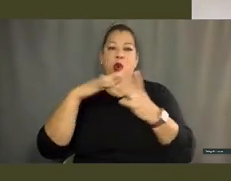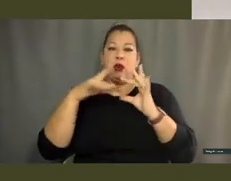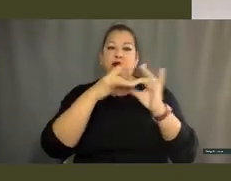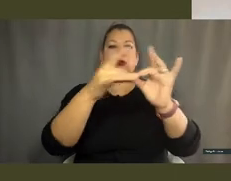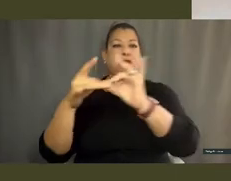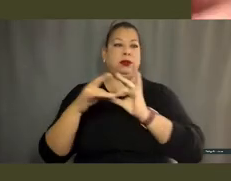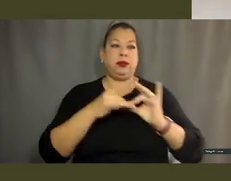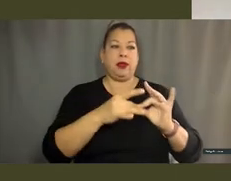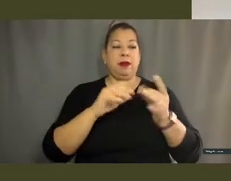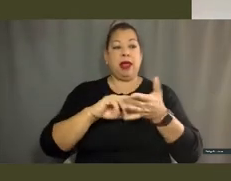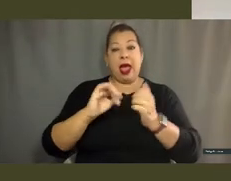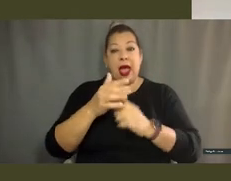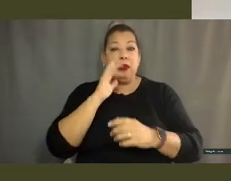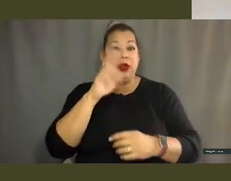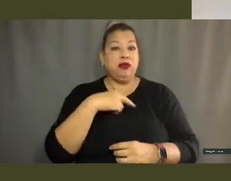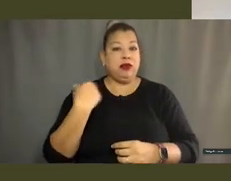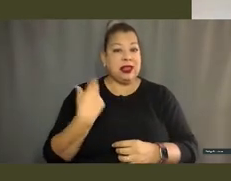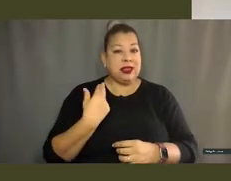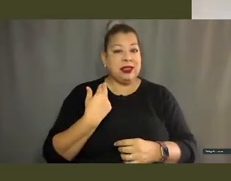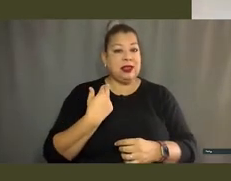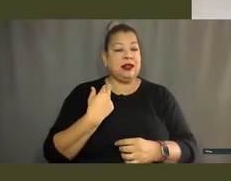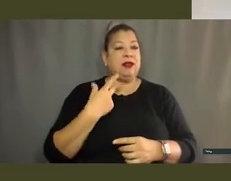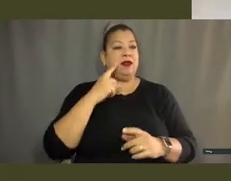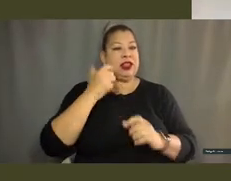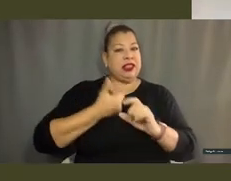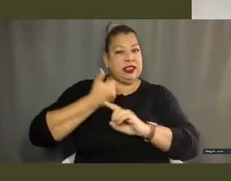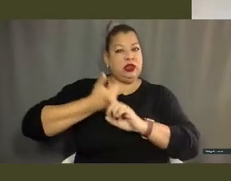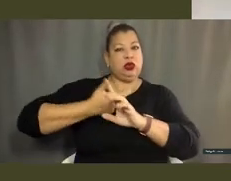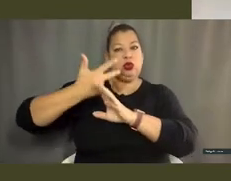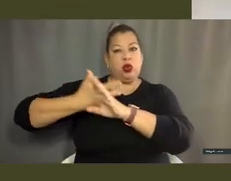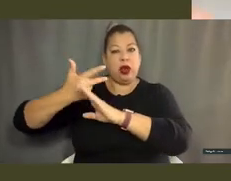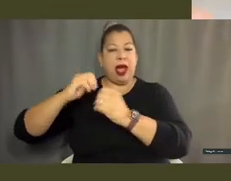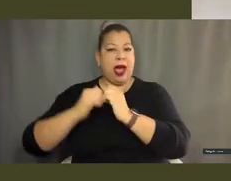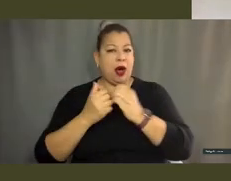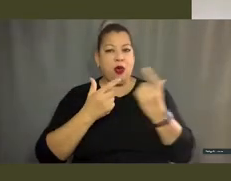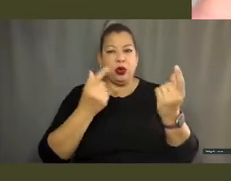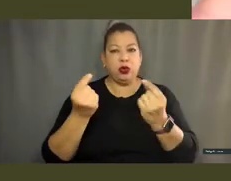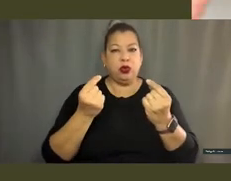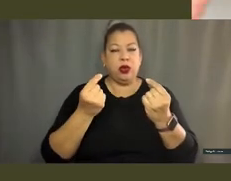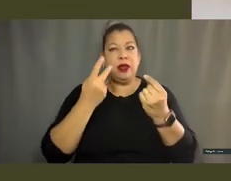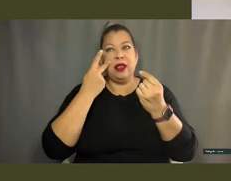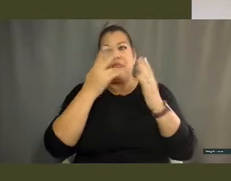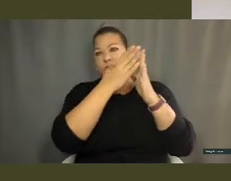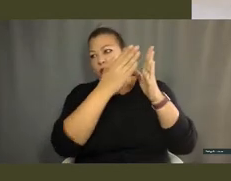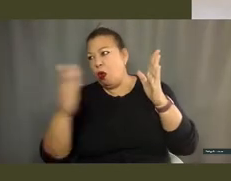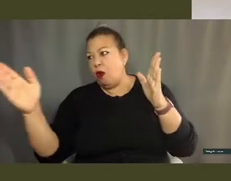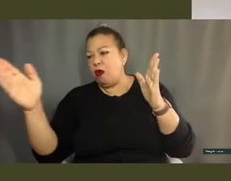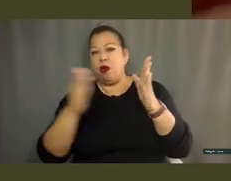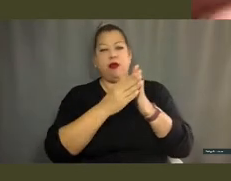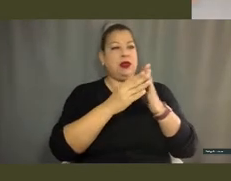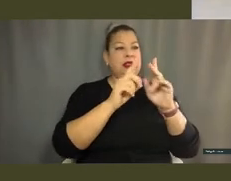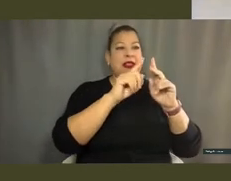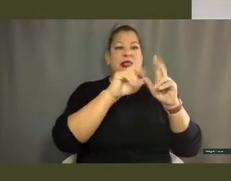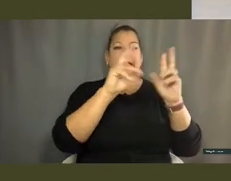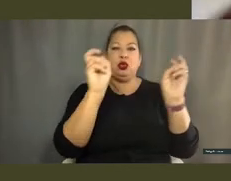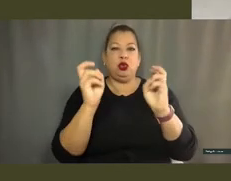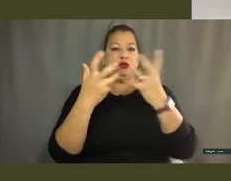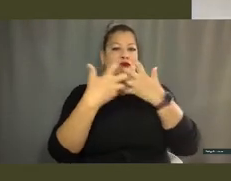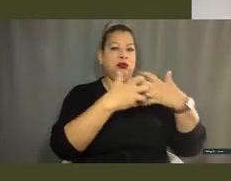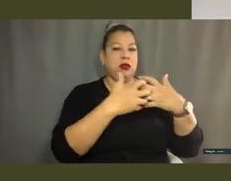risk, vulnerabilities and exposure. You know, how are we looking across the spectrum of, at these issues, at the